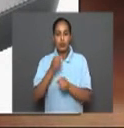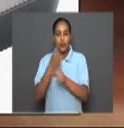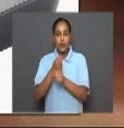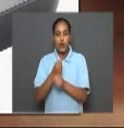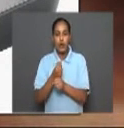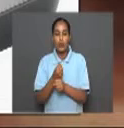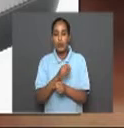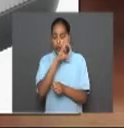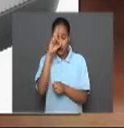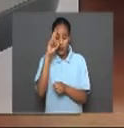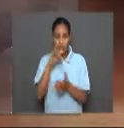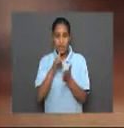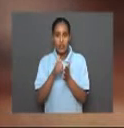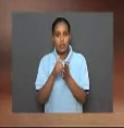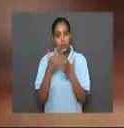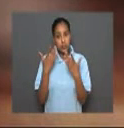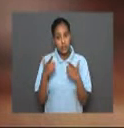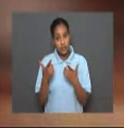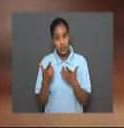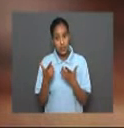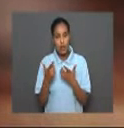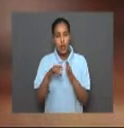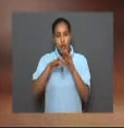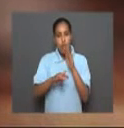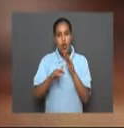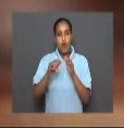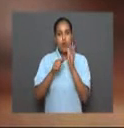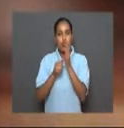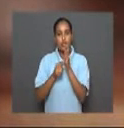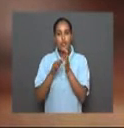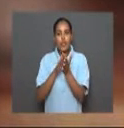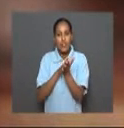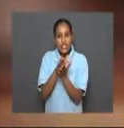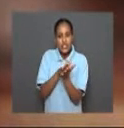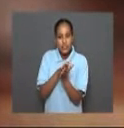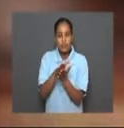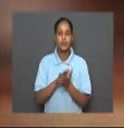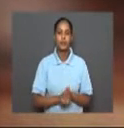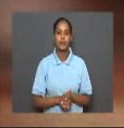cookware because it has such a low coefficient of friction.